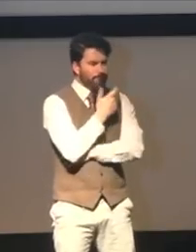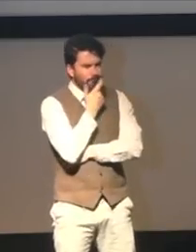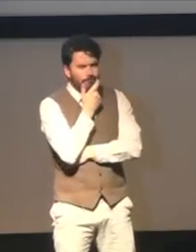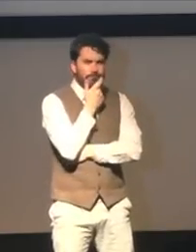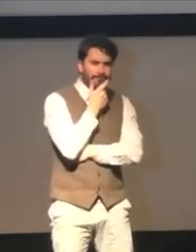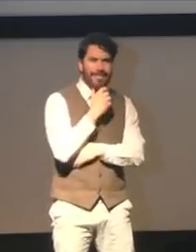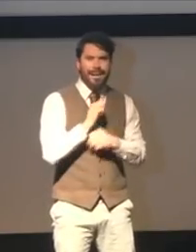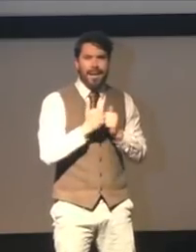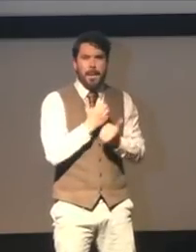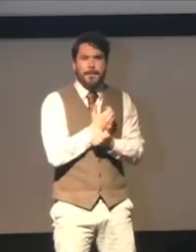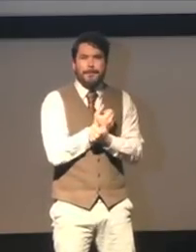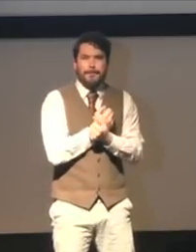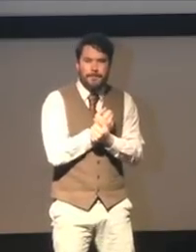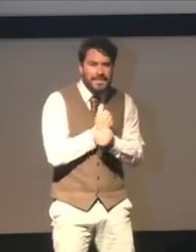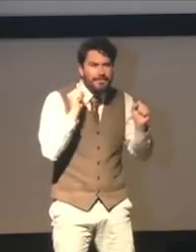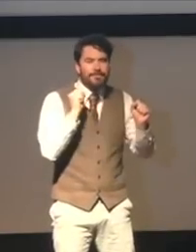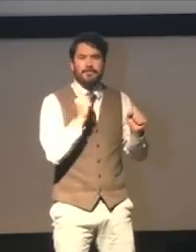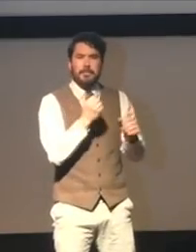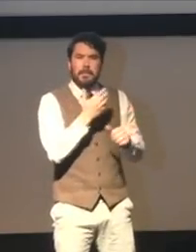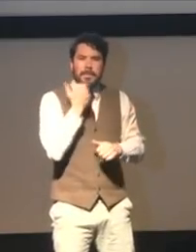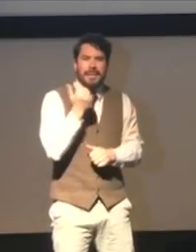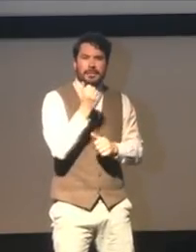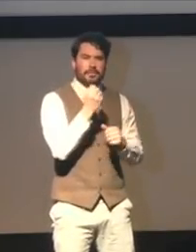don't incur